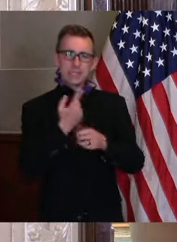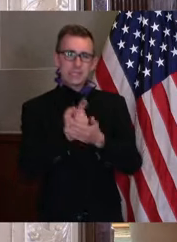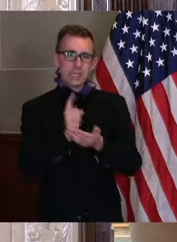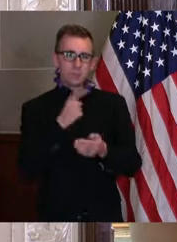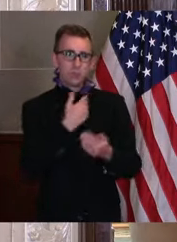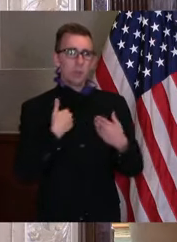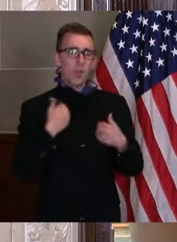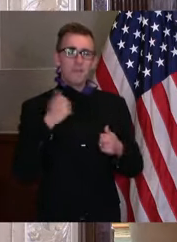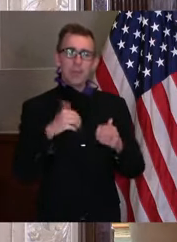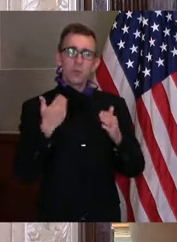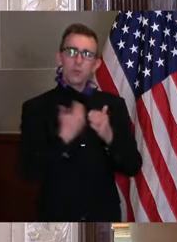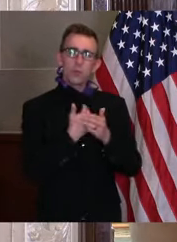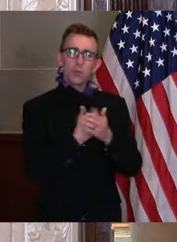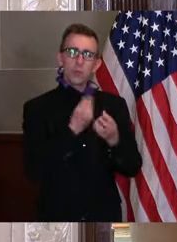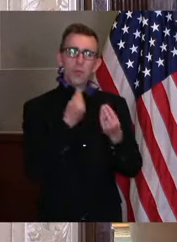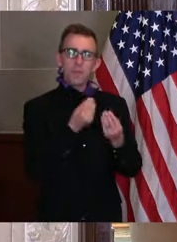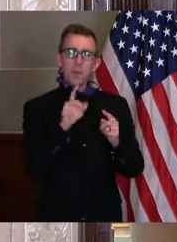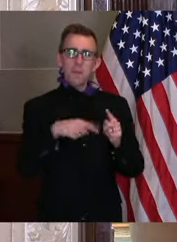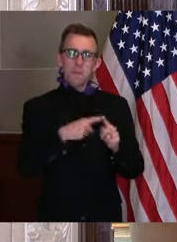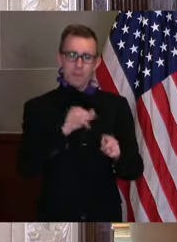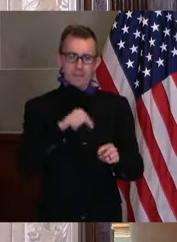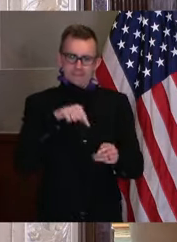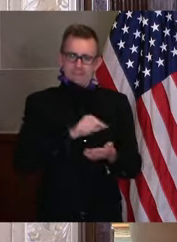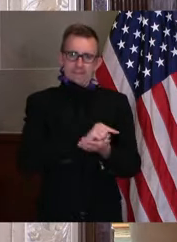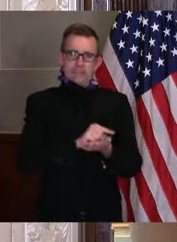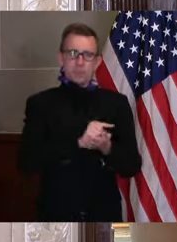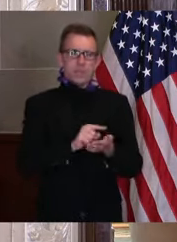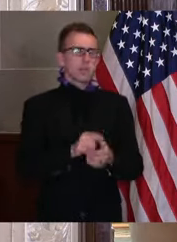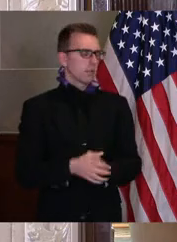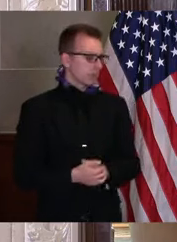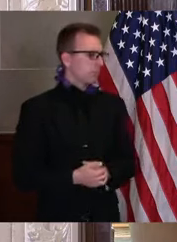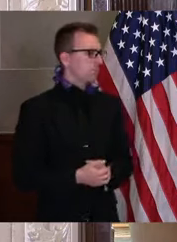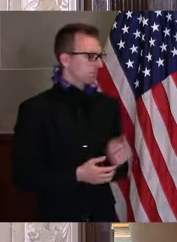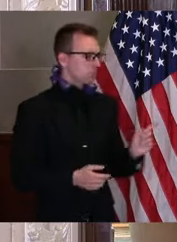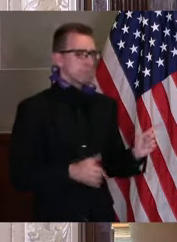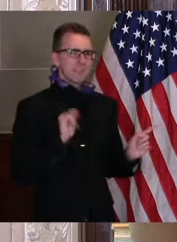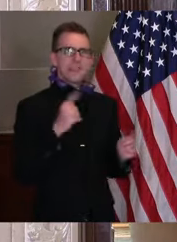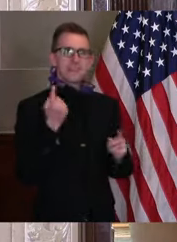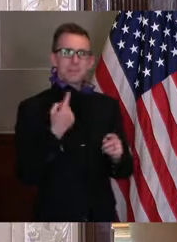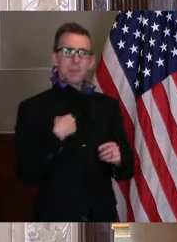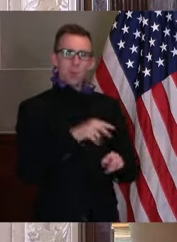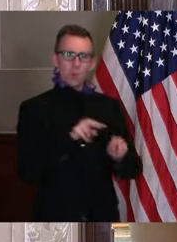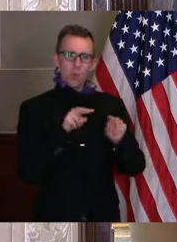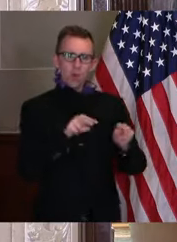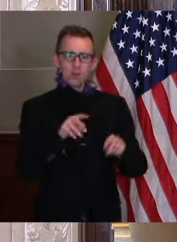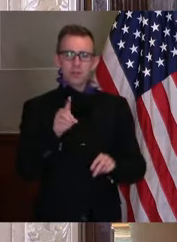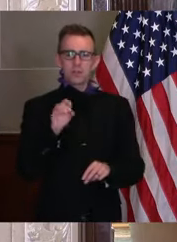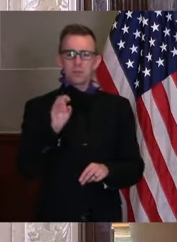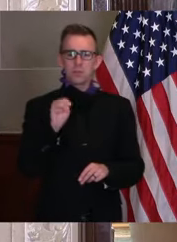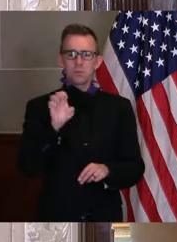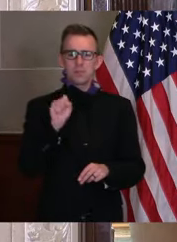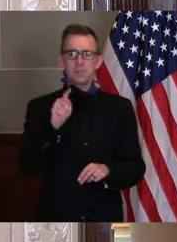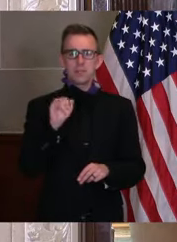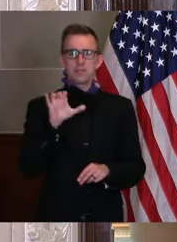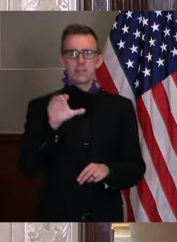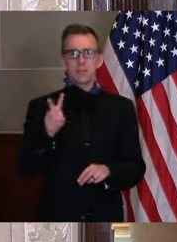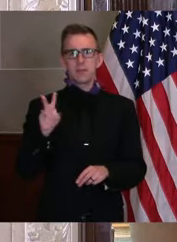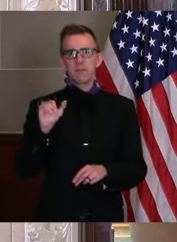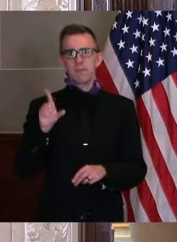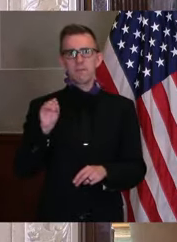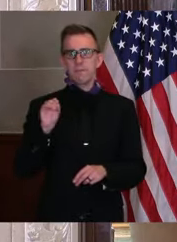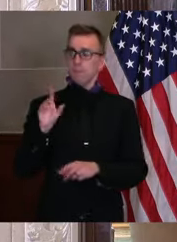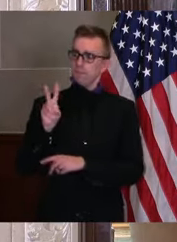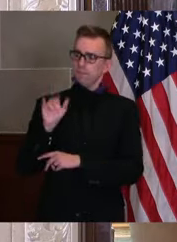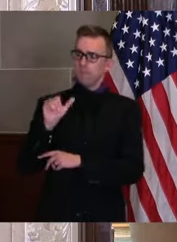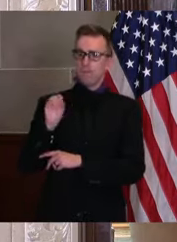new information about that this week? Yeah, well, I think that's something we're watching on the domestic violence. You know, the longer the